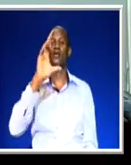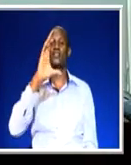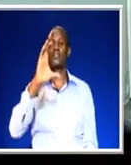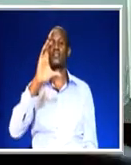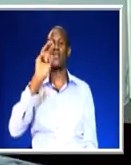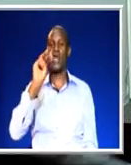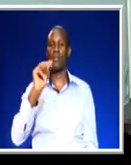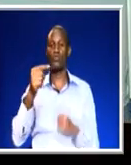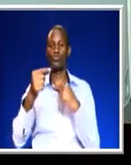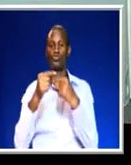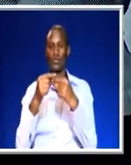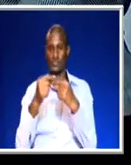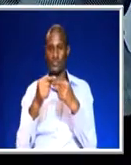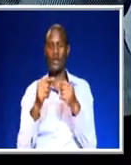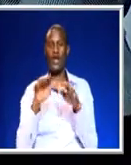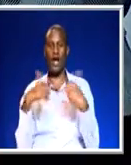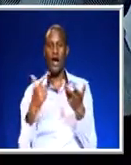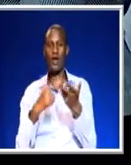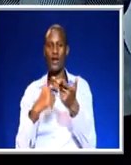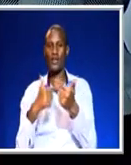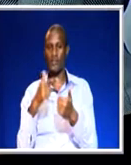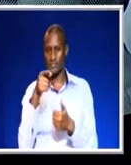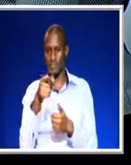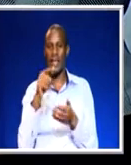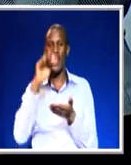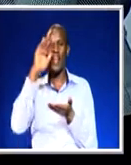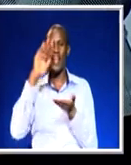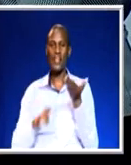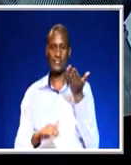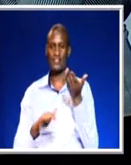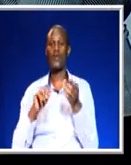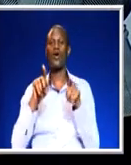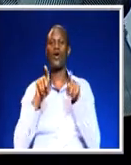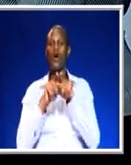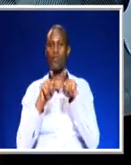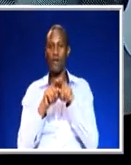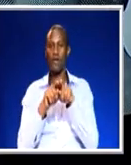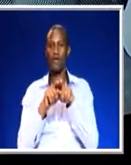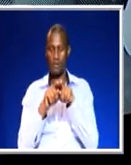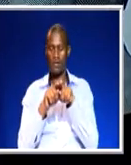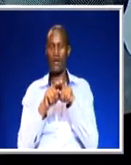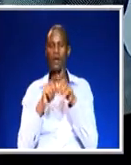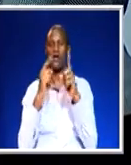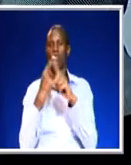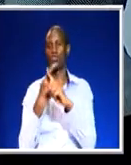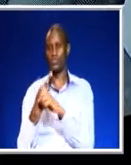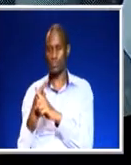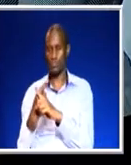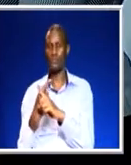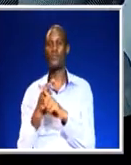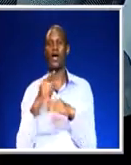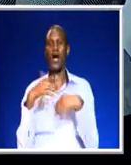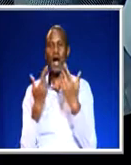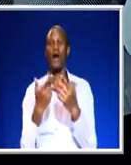LCM. So how do we calculate the least common multiple? Now, before we look at how